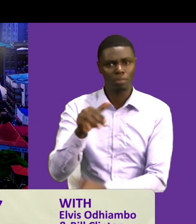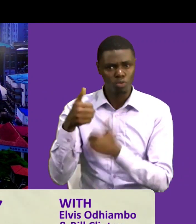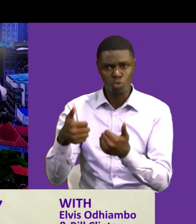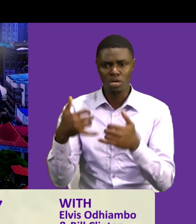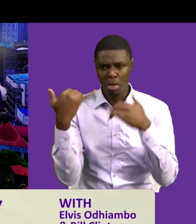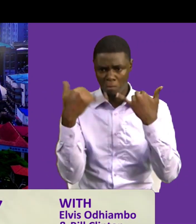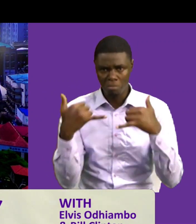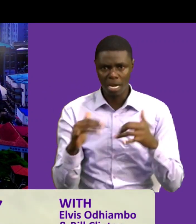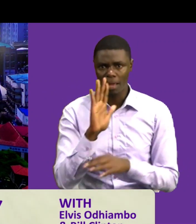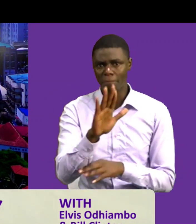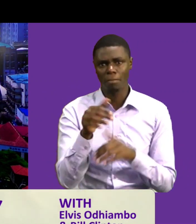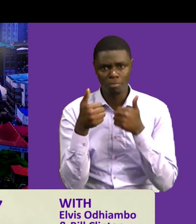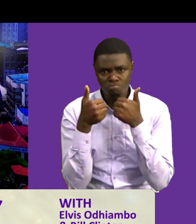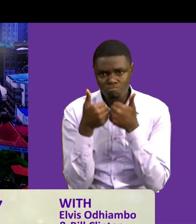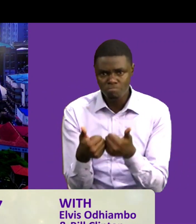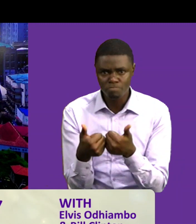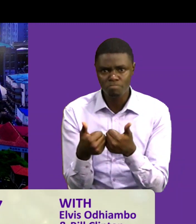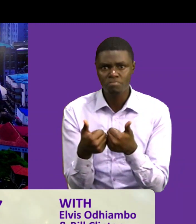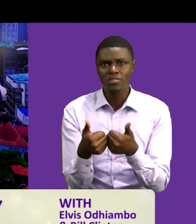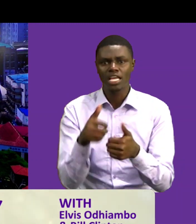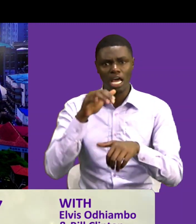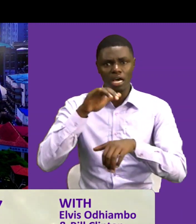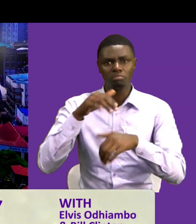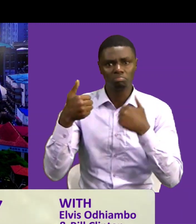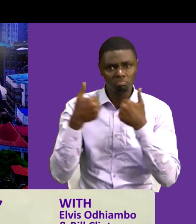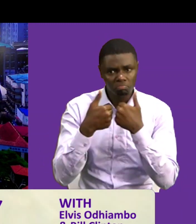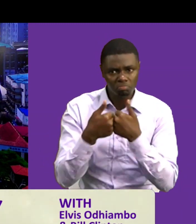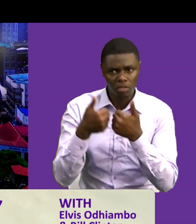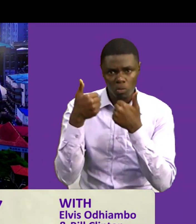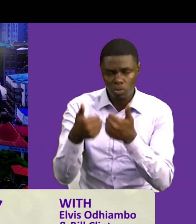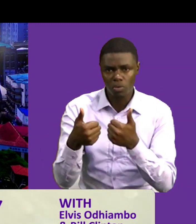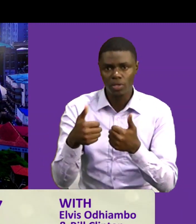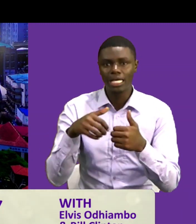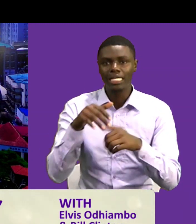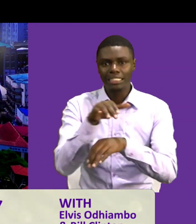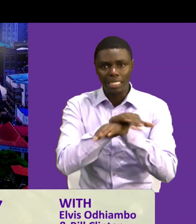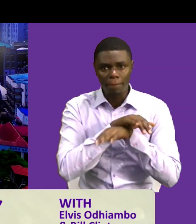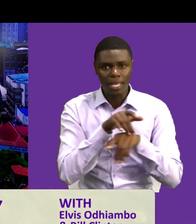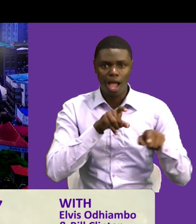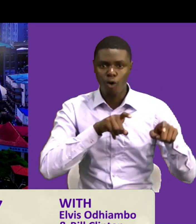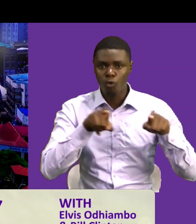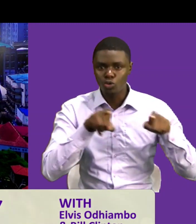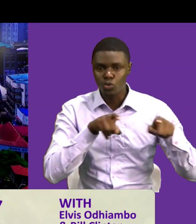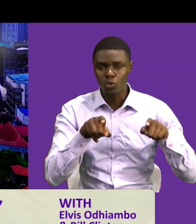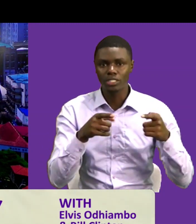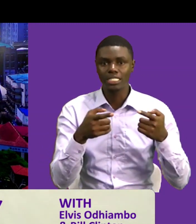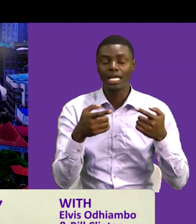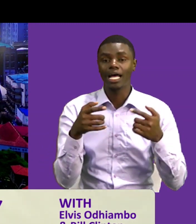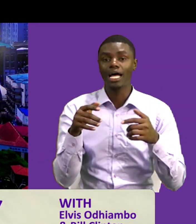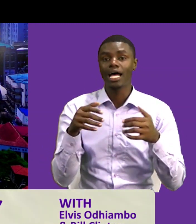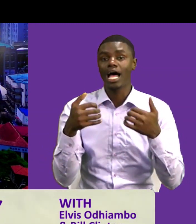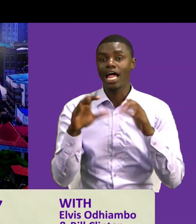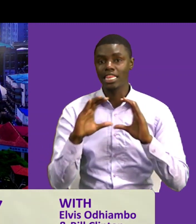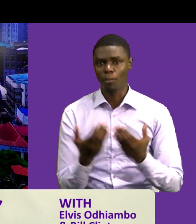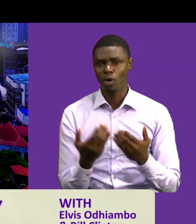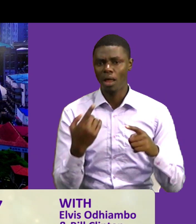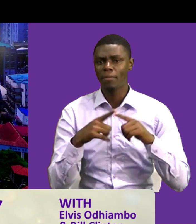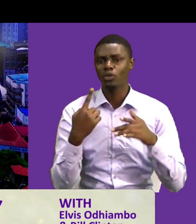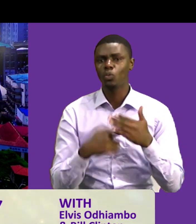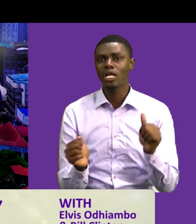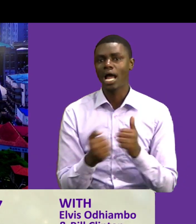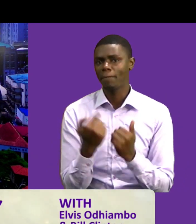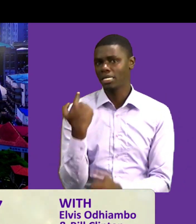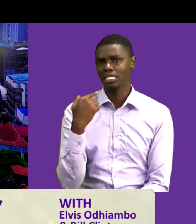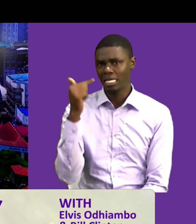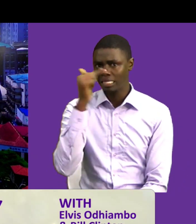players, as a good game. Zambia controls balls, but what happened yesterday is